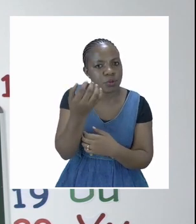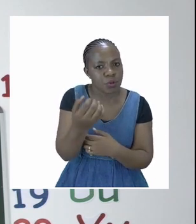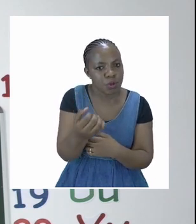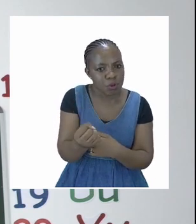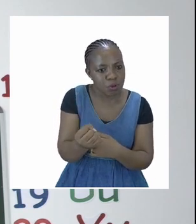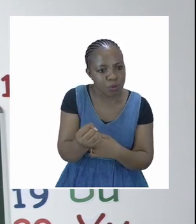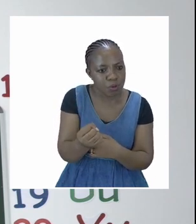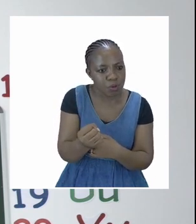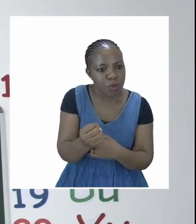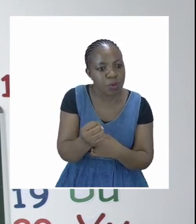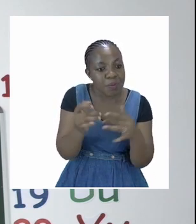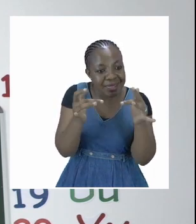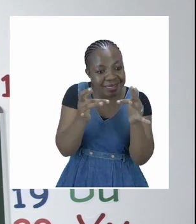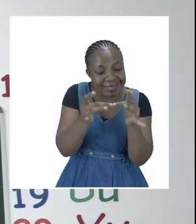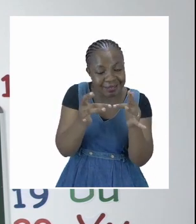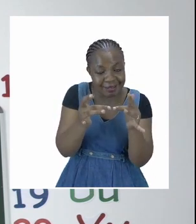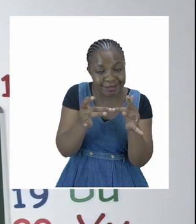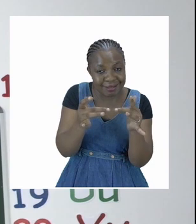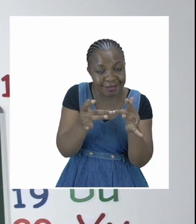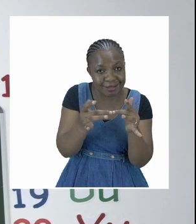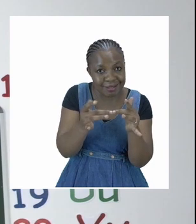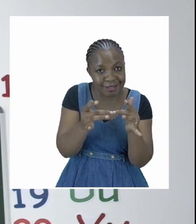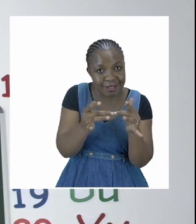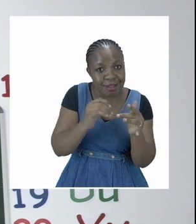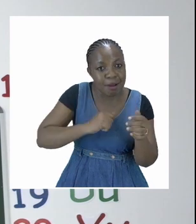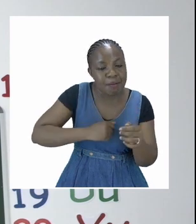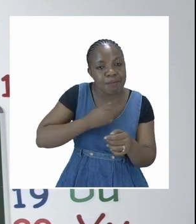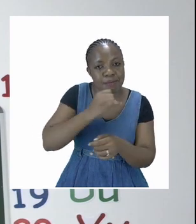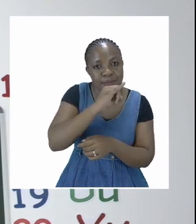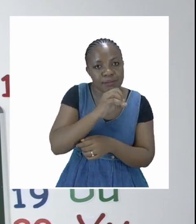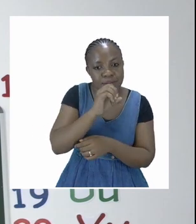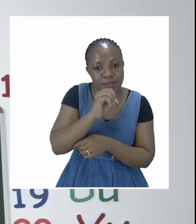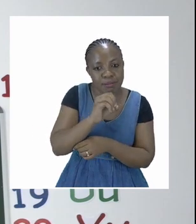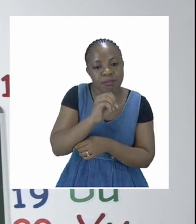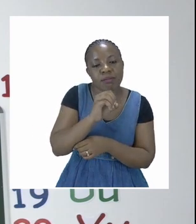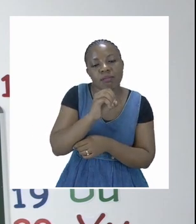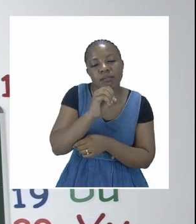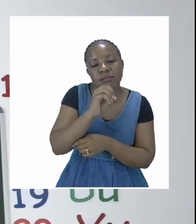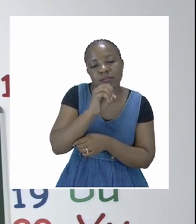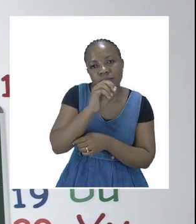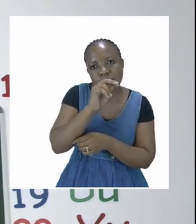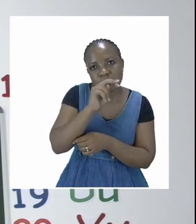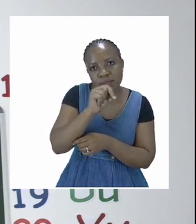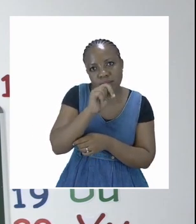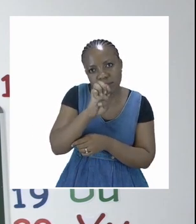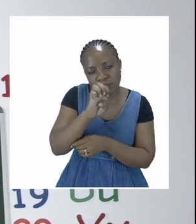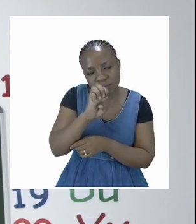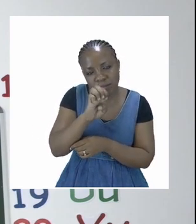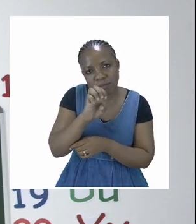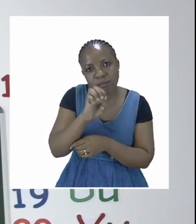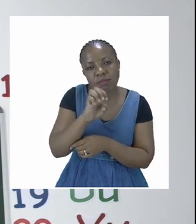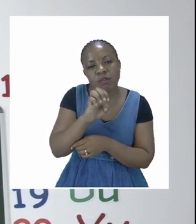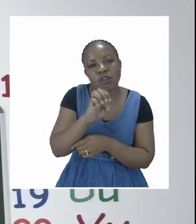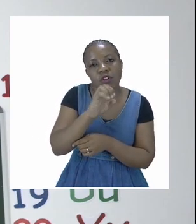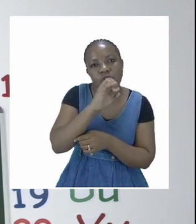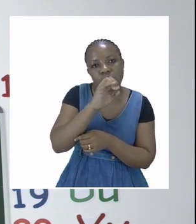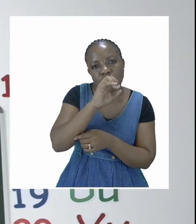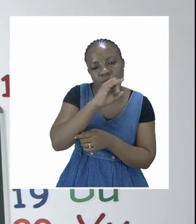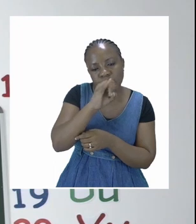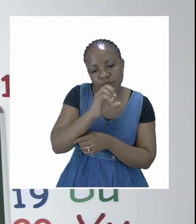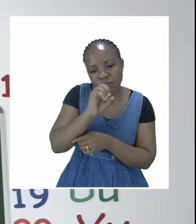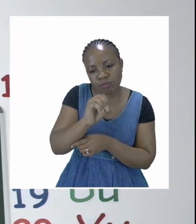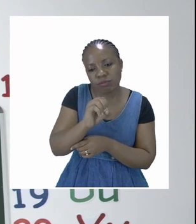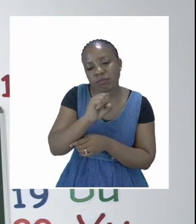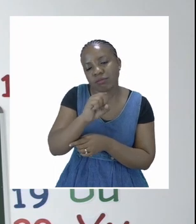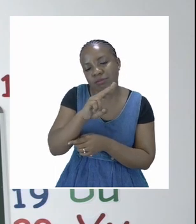our online platforms, MyZone and Zoshi Facebook pages, and in addition,